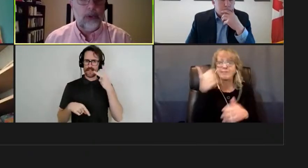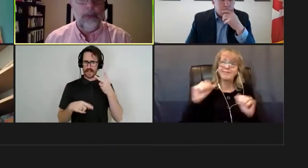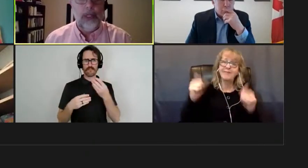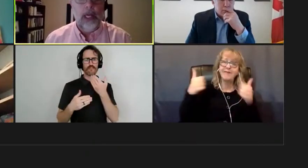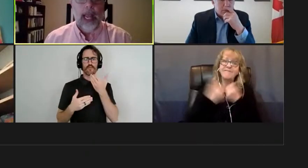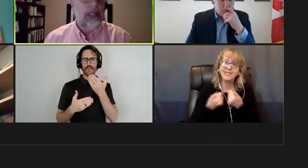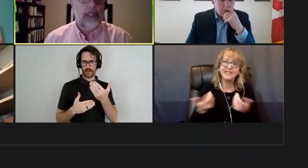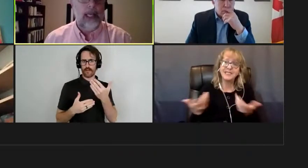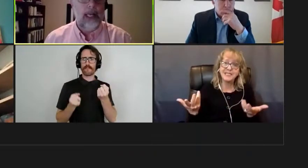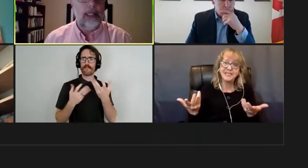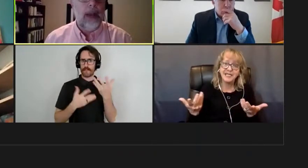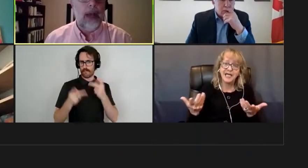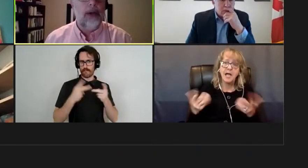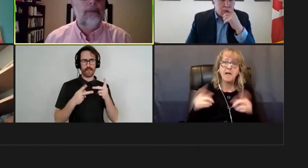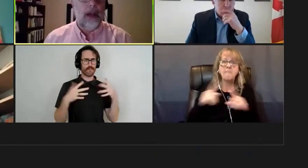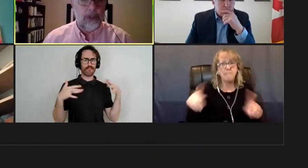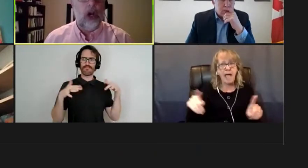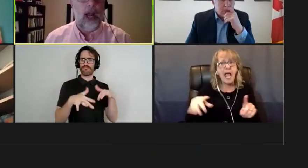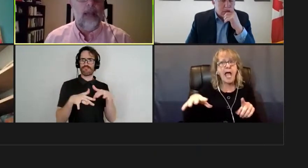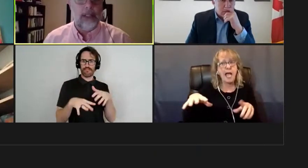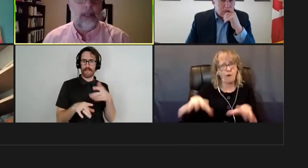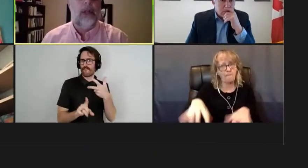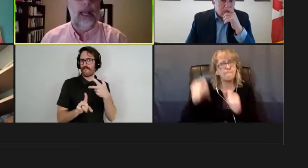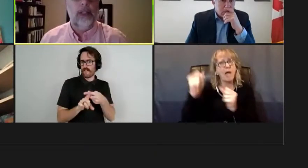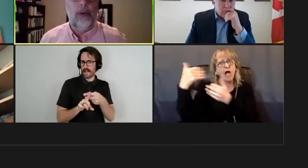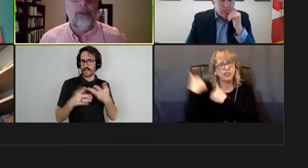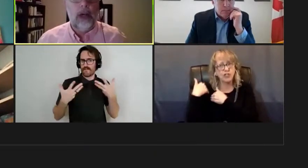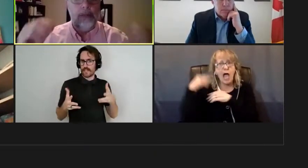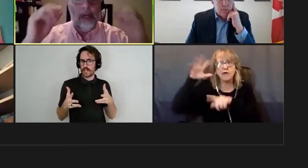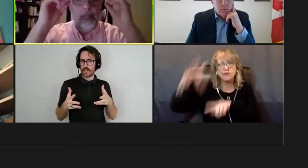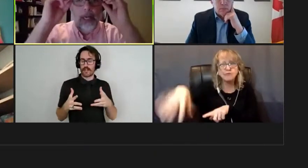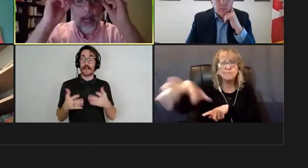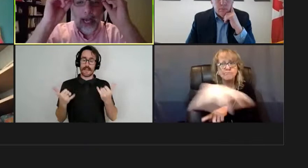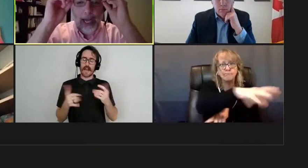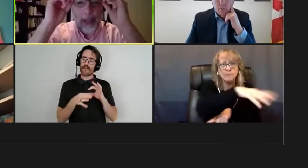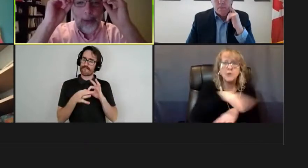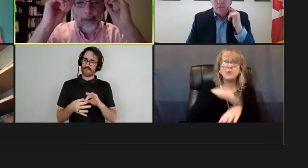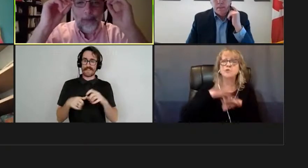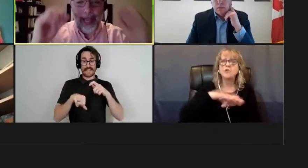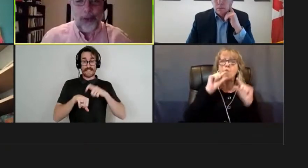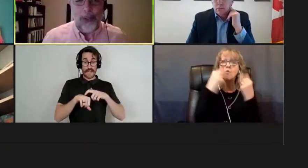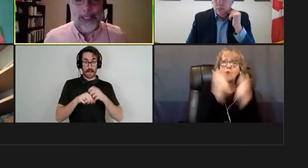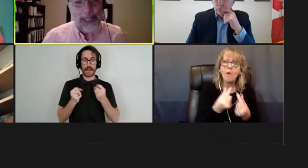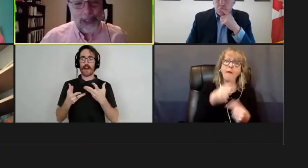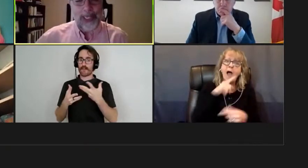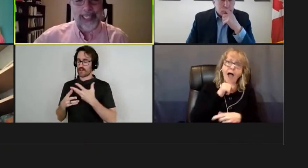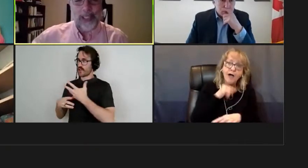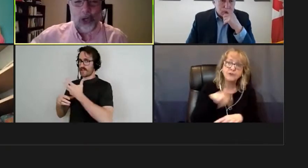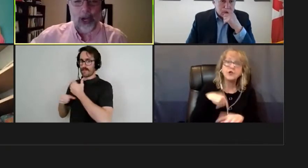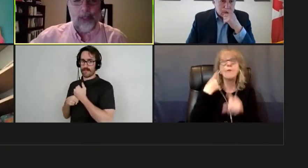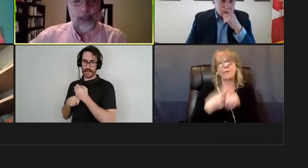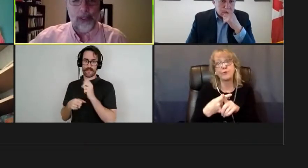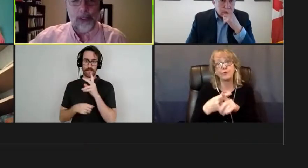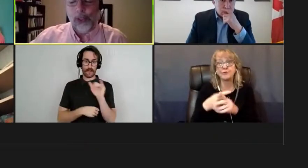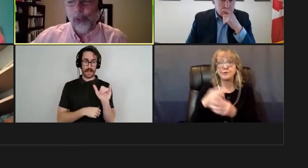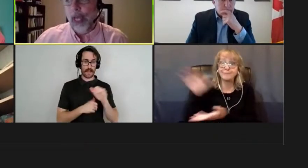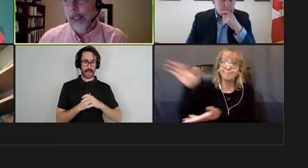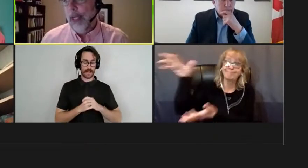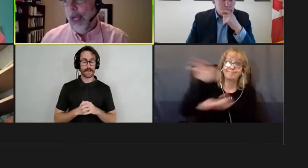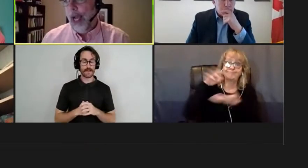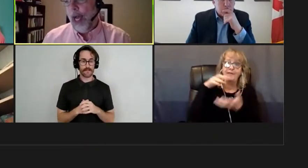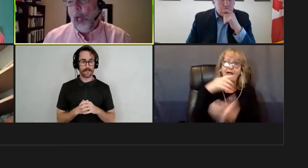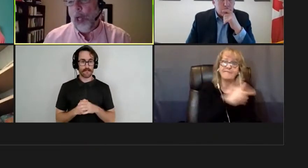age groups. And it's a matter of time and supply, as we've talked about. And of course, this is going to take time to do